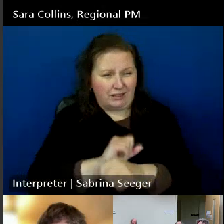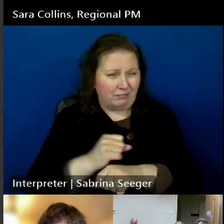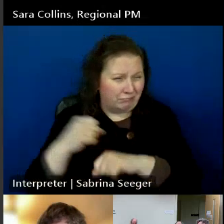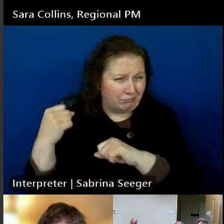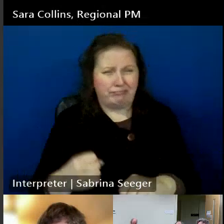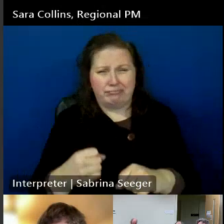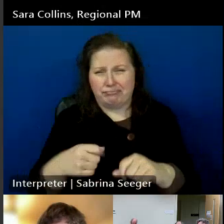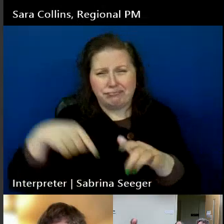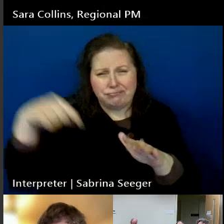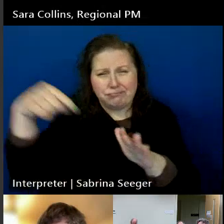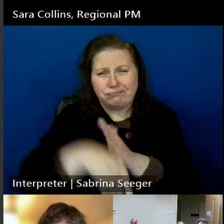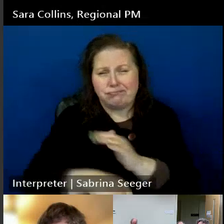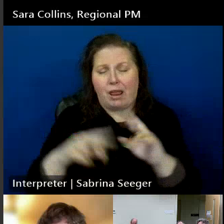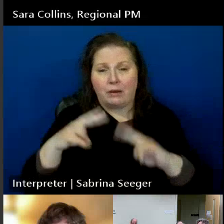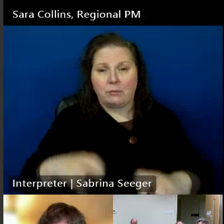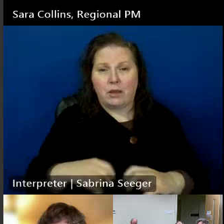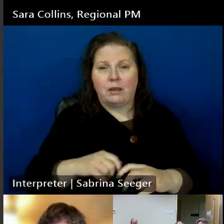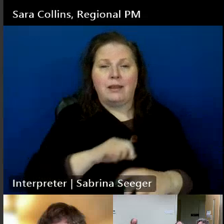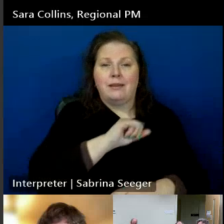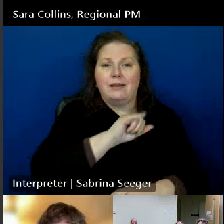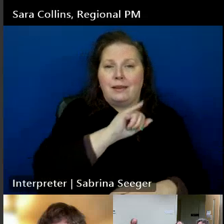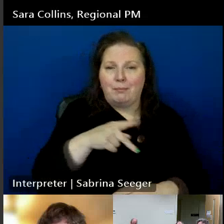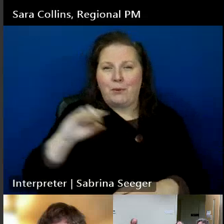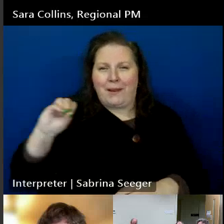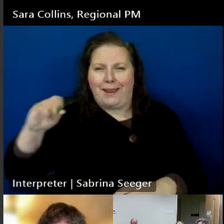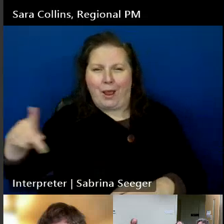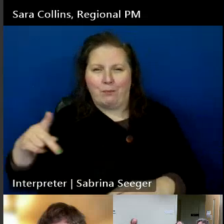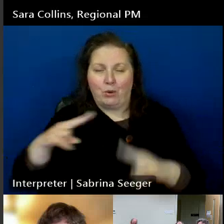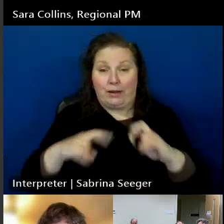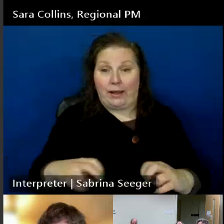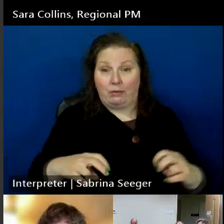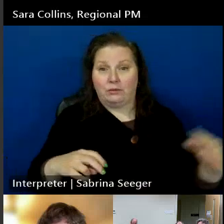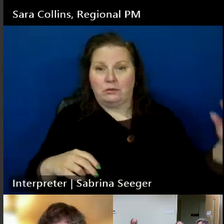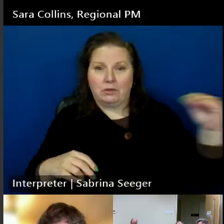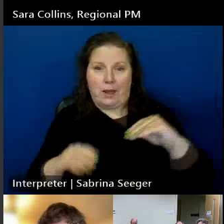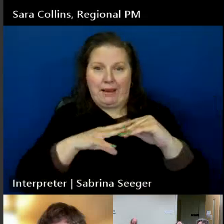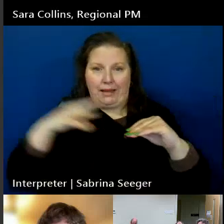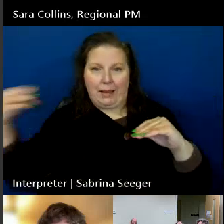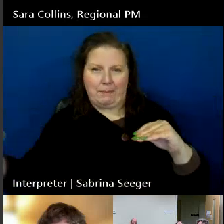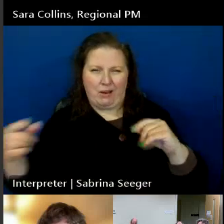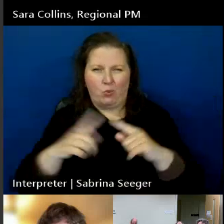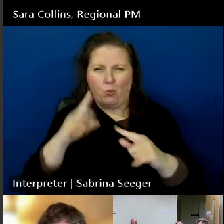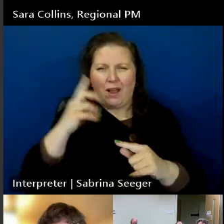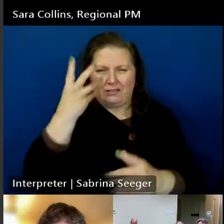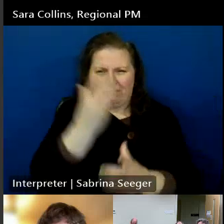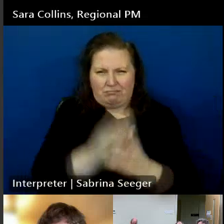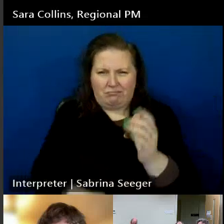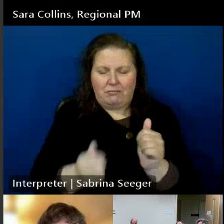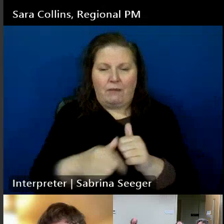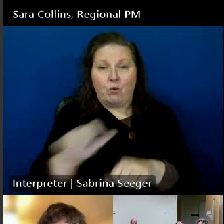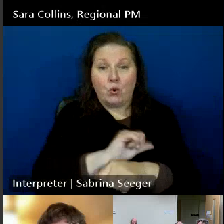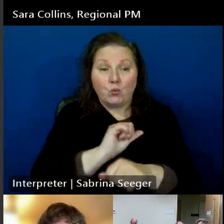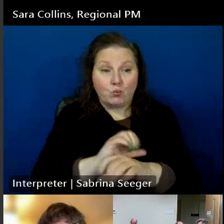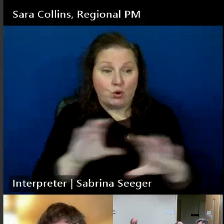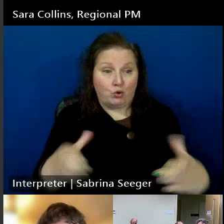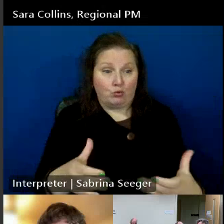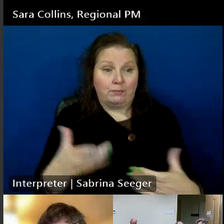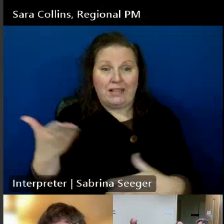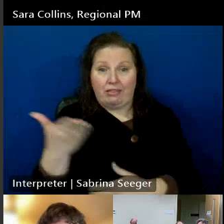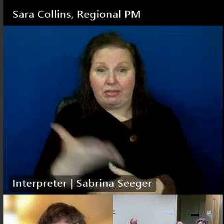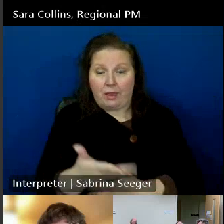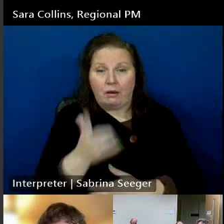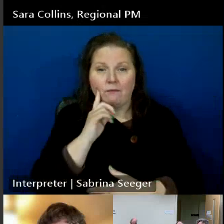robust analysis called an input-output analysis that allows us to understand the gaps in the workforce in the state of Vermont related to